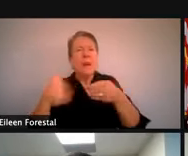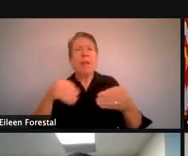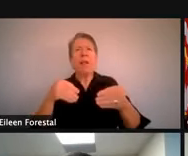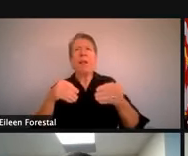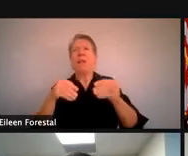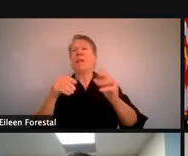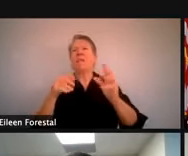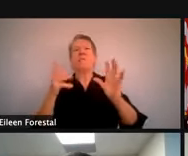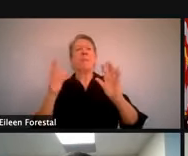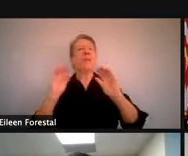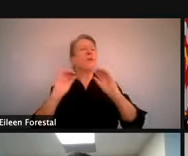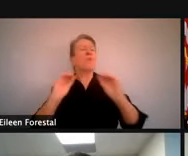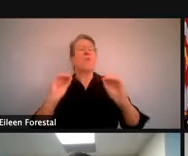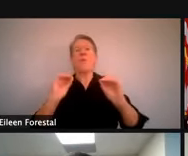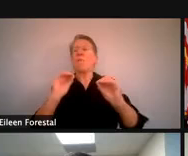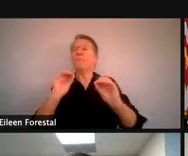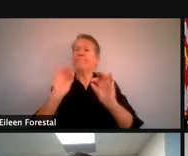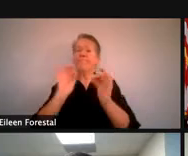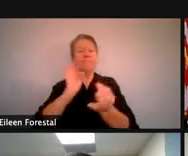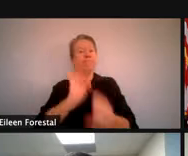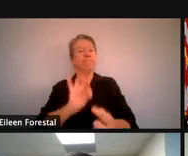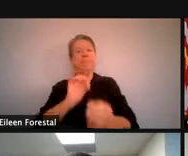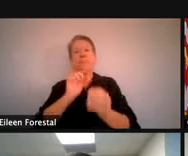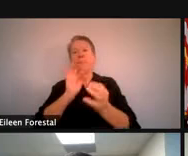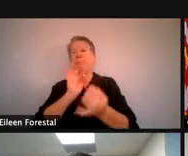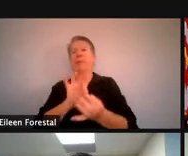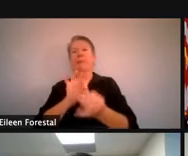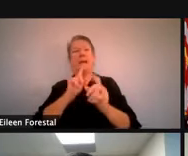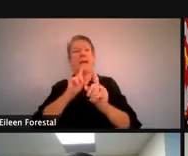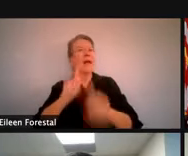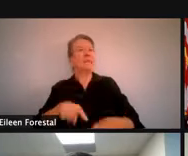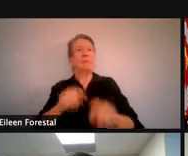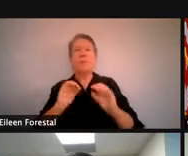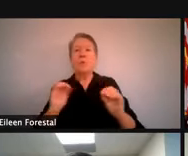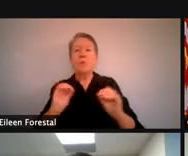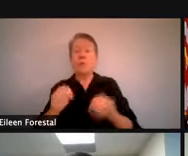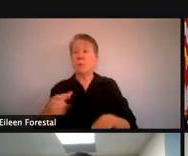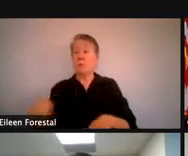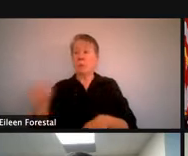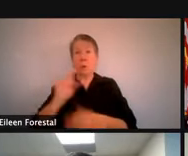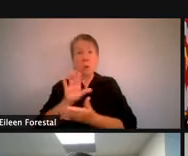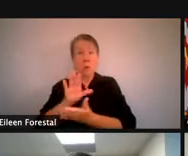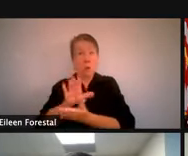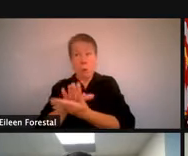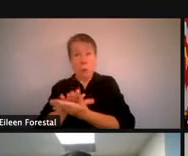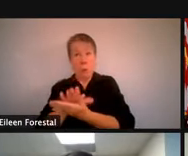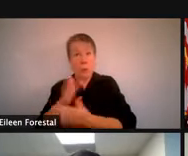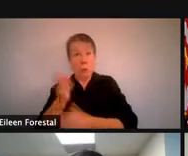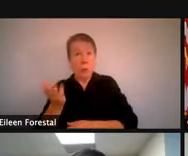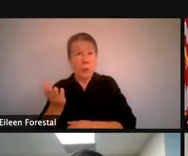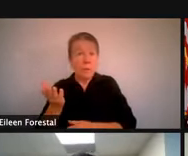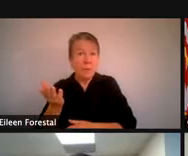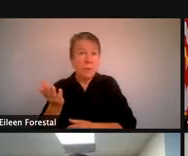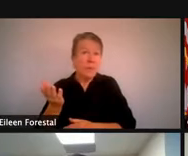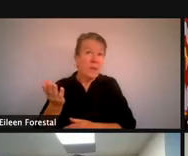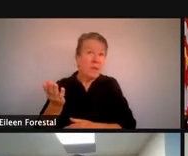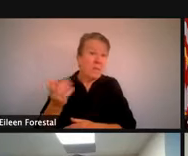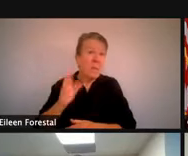here. I was having a conversation about schools with somebody yesterday. I said, I have to say what I haven't said in a couple of